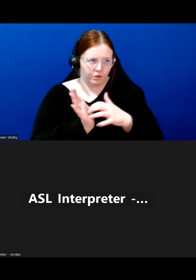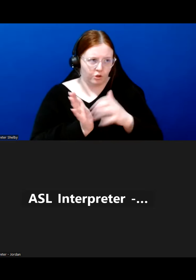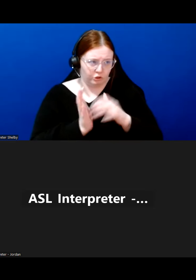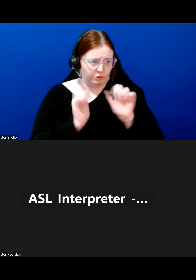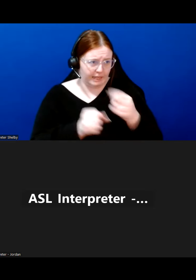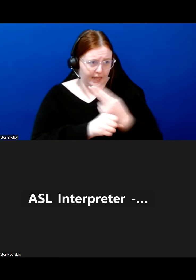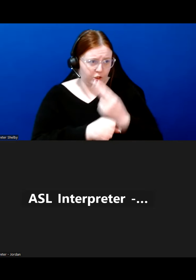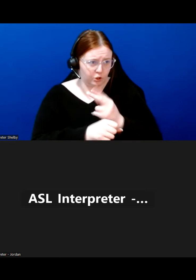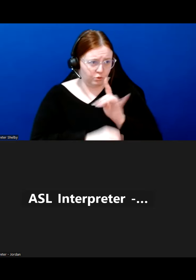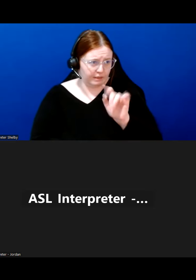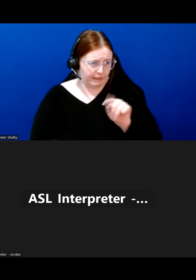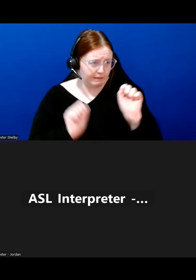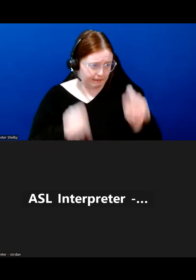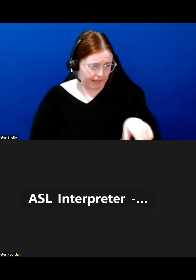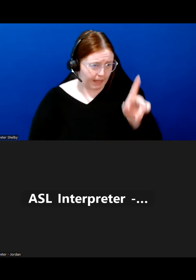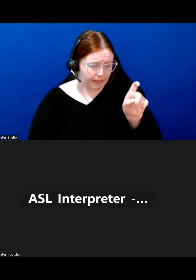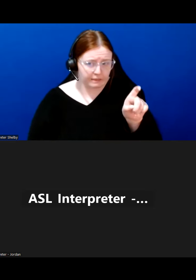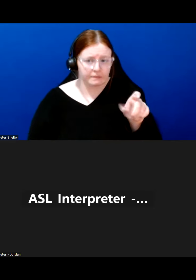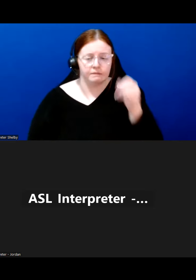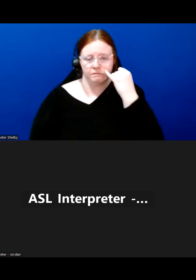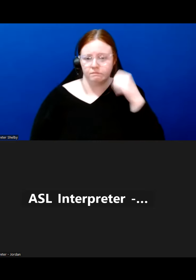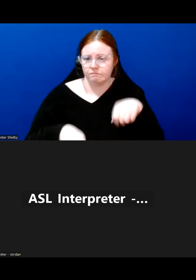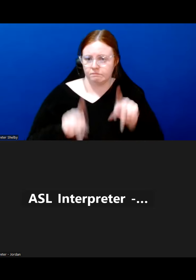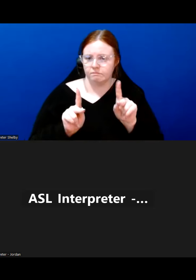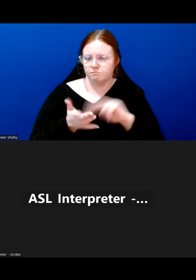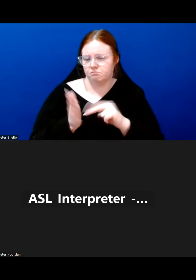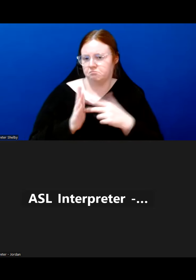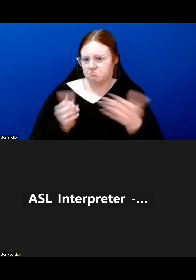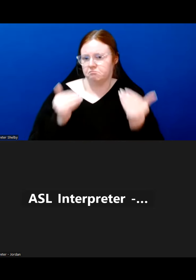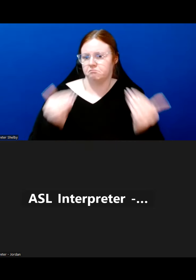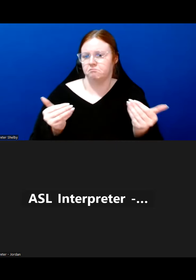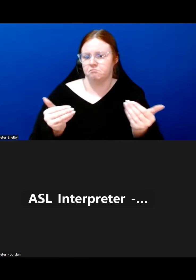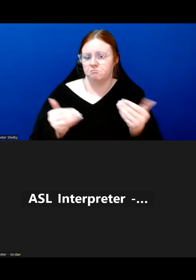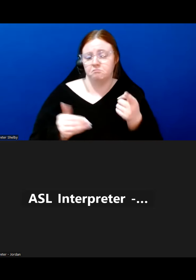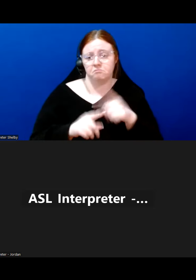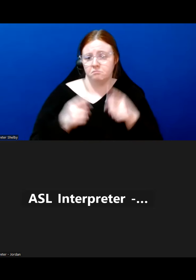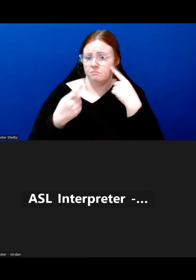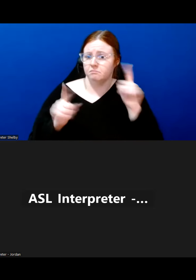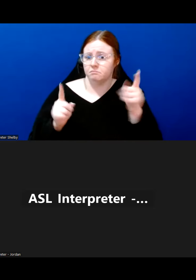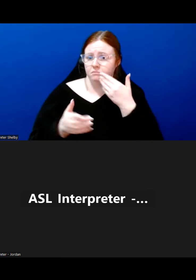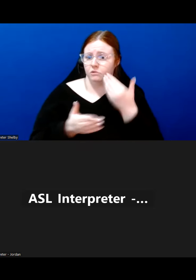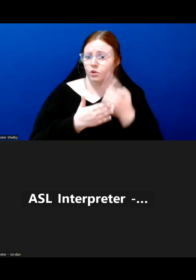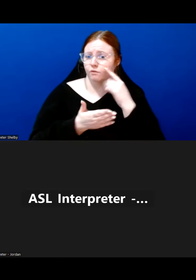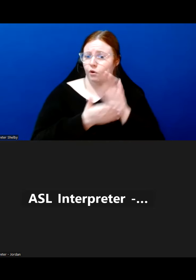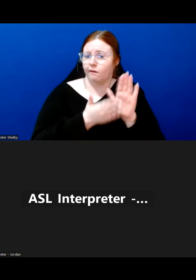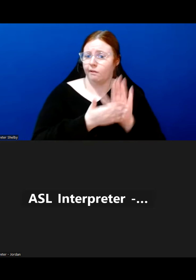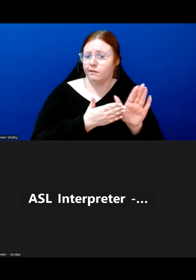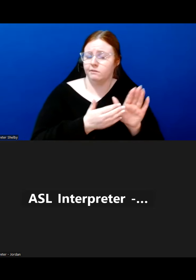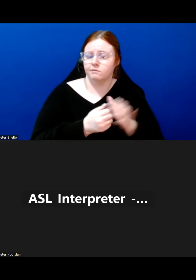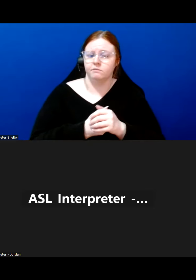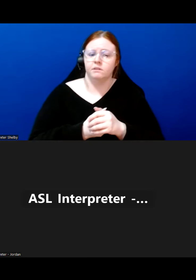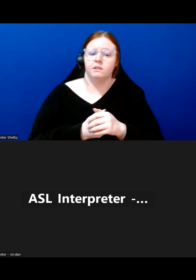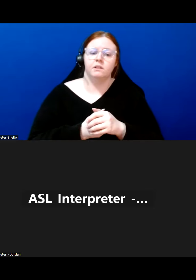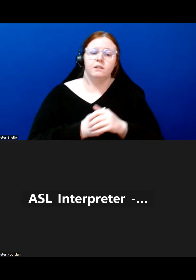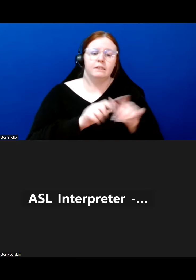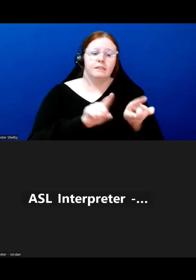hearing care professional before using those kits. But they are quite effective. The same thing when you're